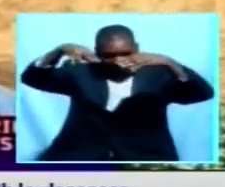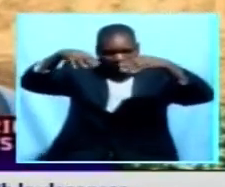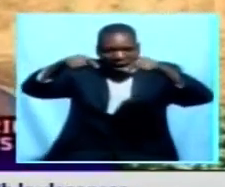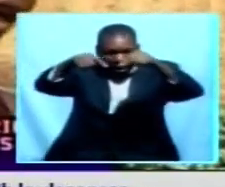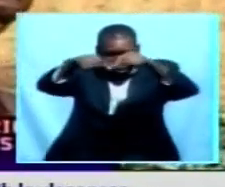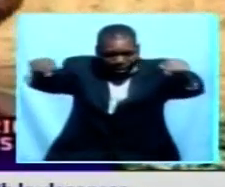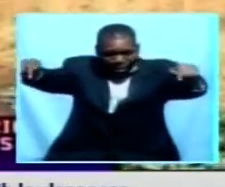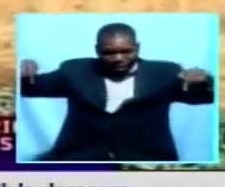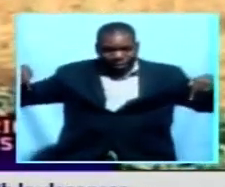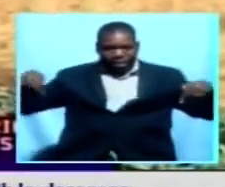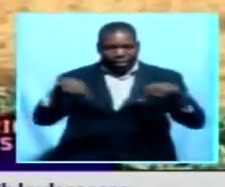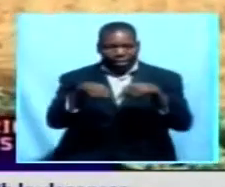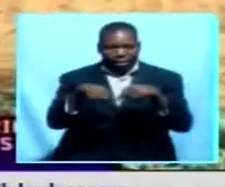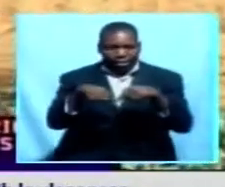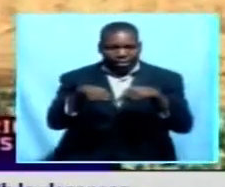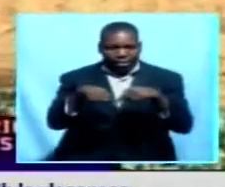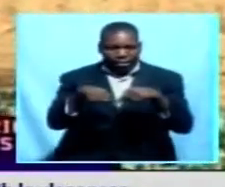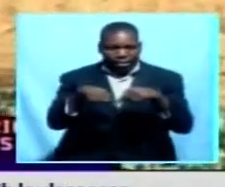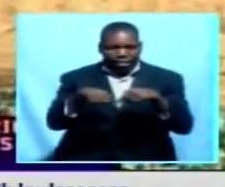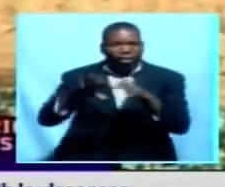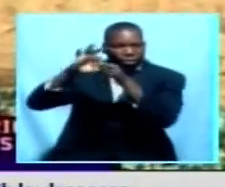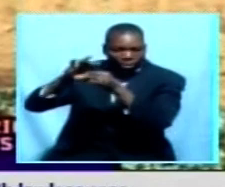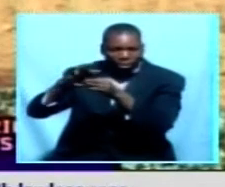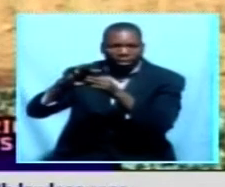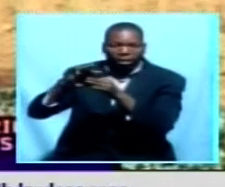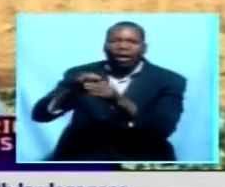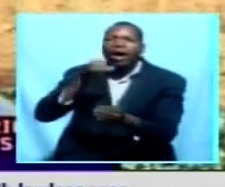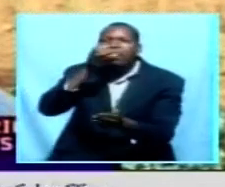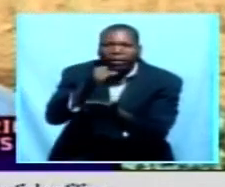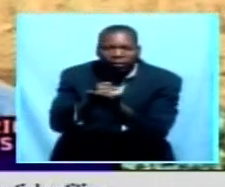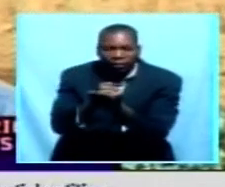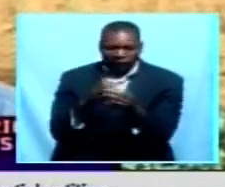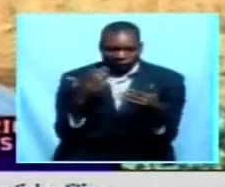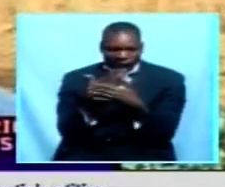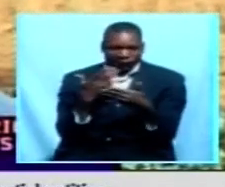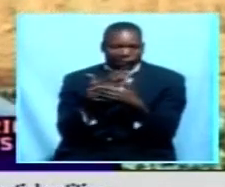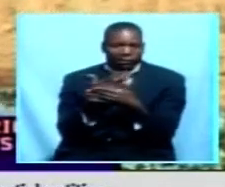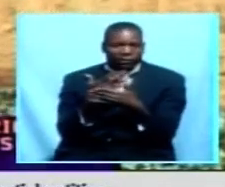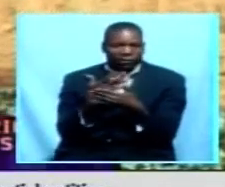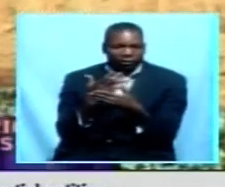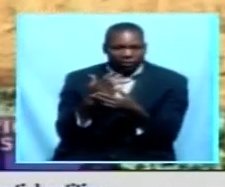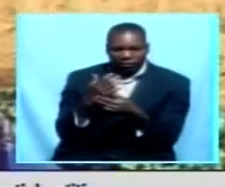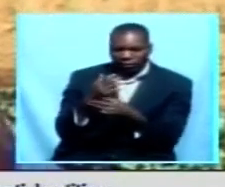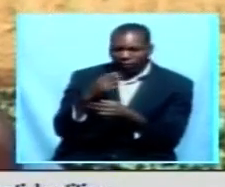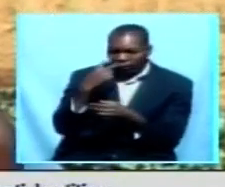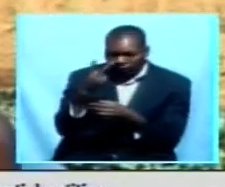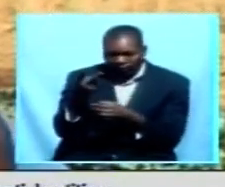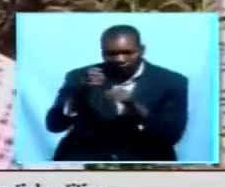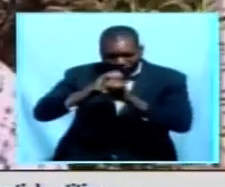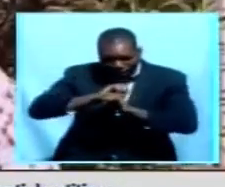bashingulushya waya ino babika mu malaiti nsofu limbukuti shati na pantu shamono